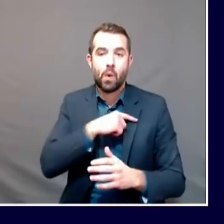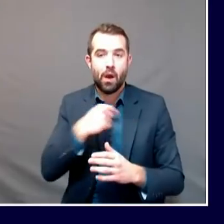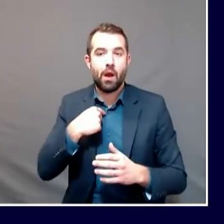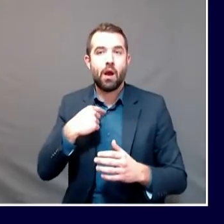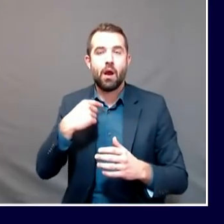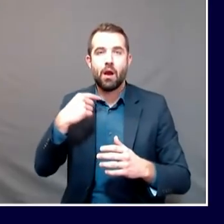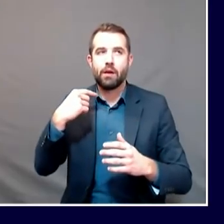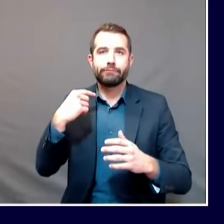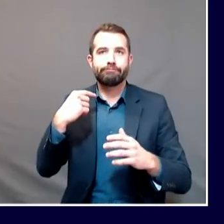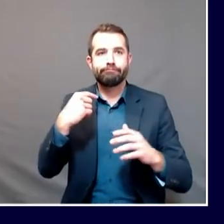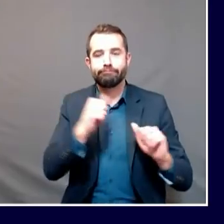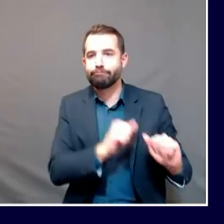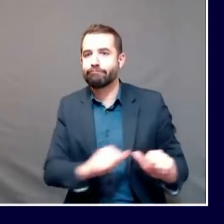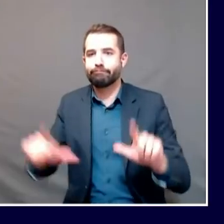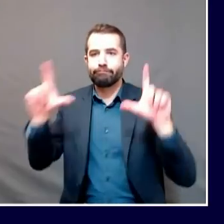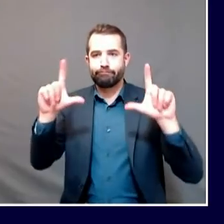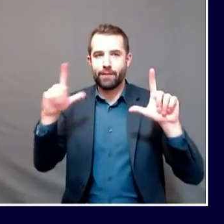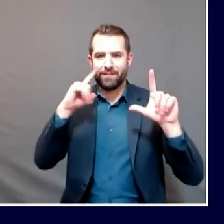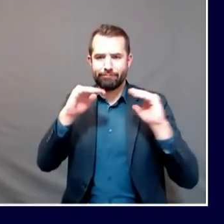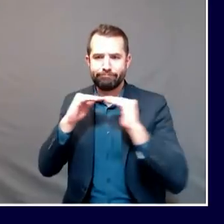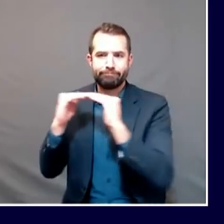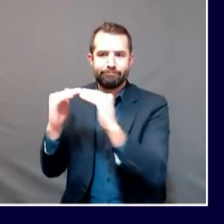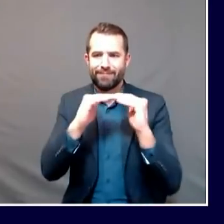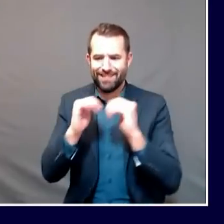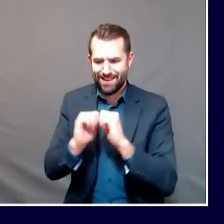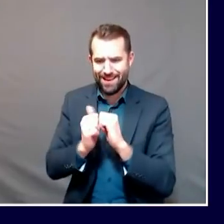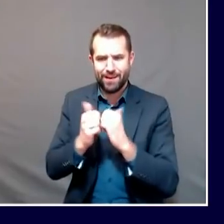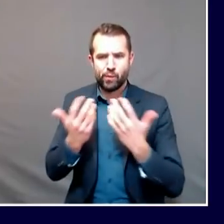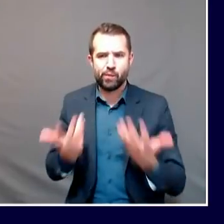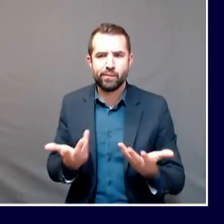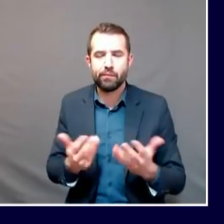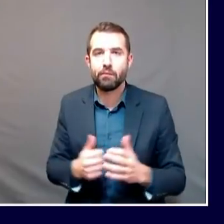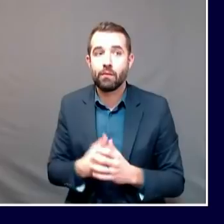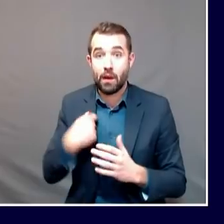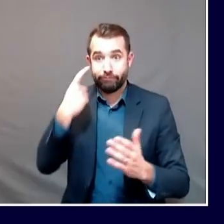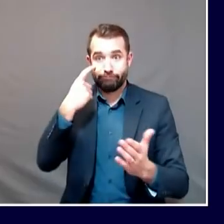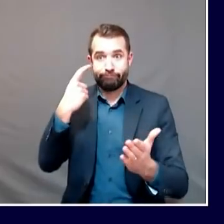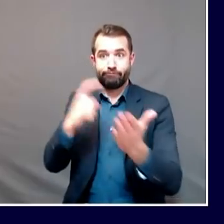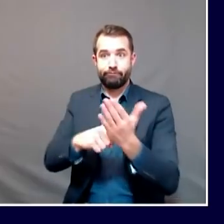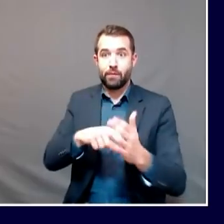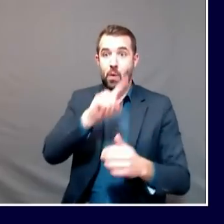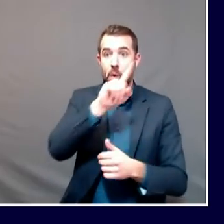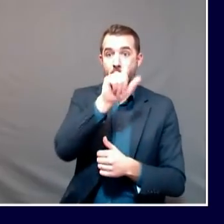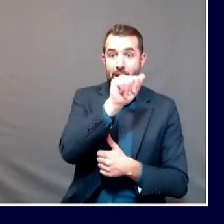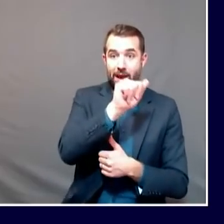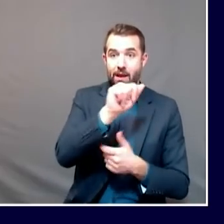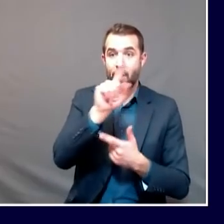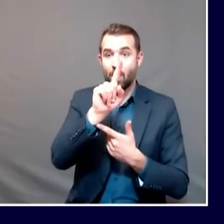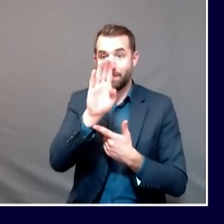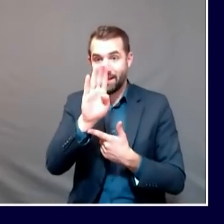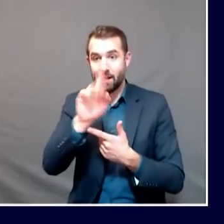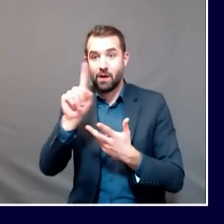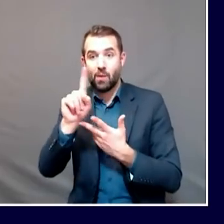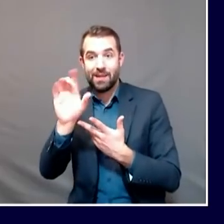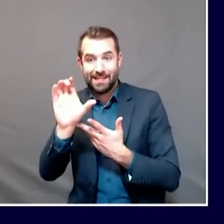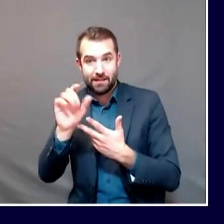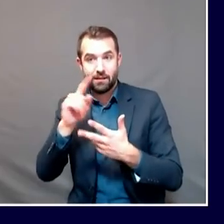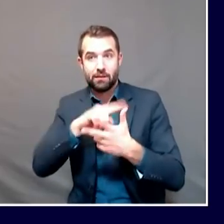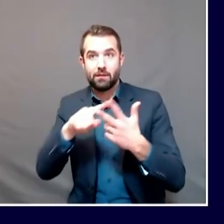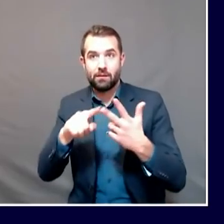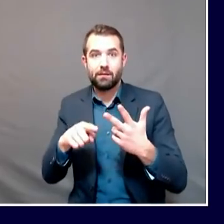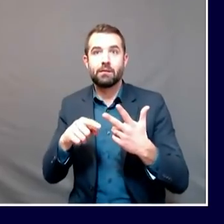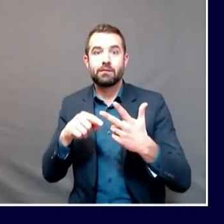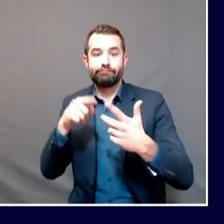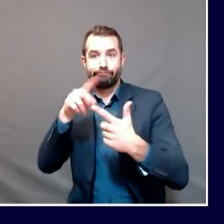putting those phases as 1A and 1B, we will simultaneously and in parallel be offering vaccine to